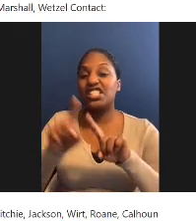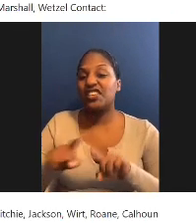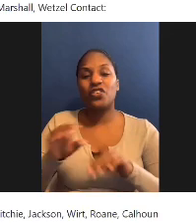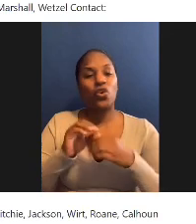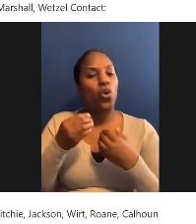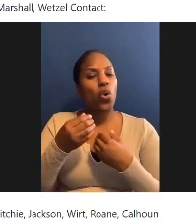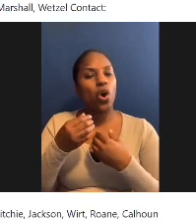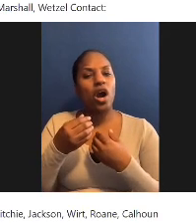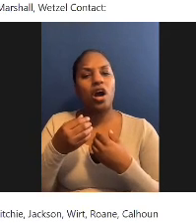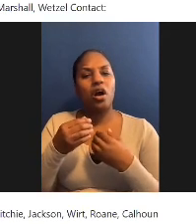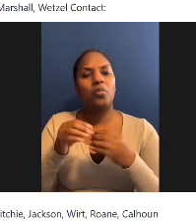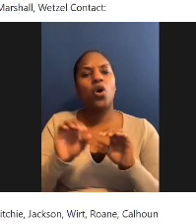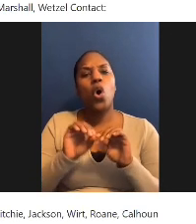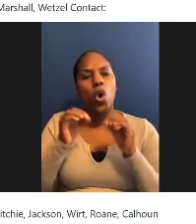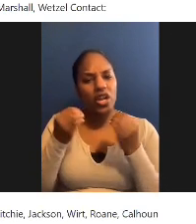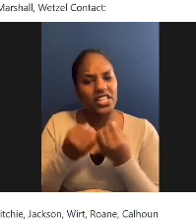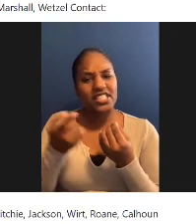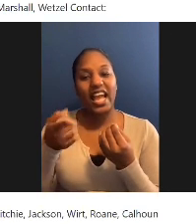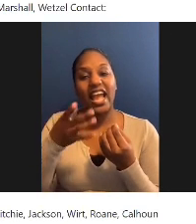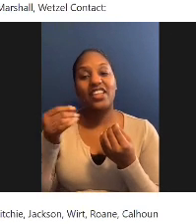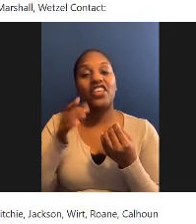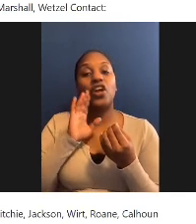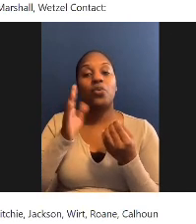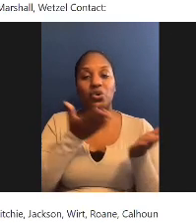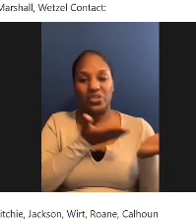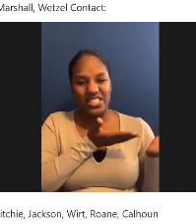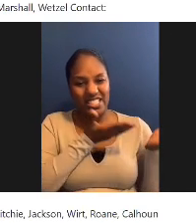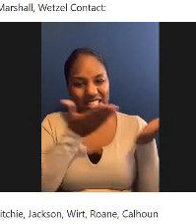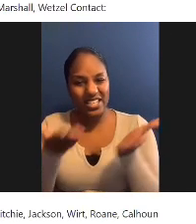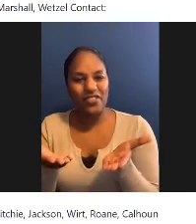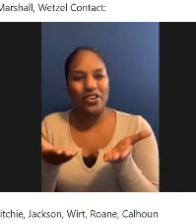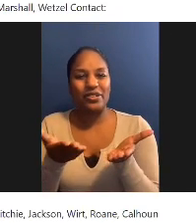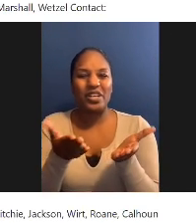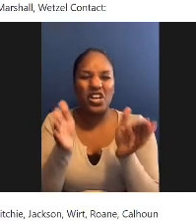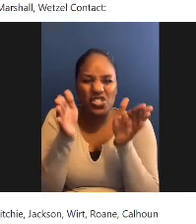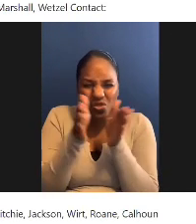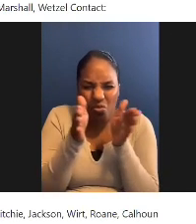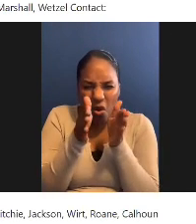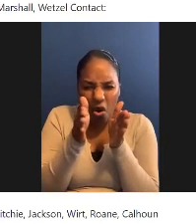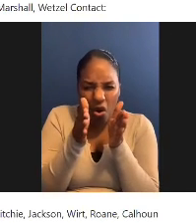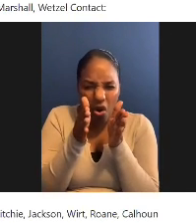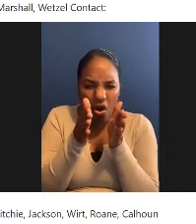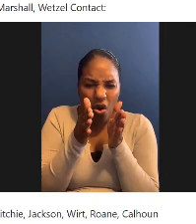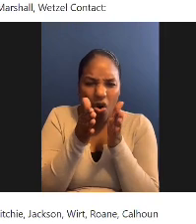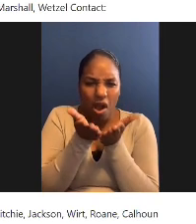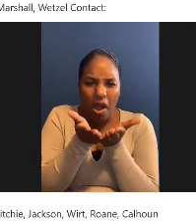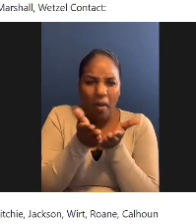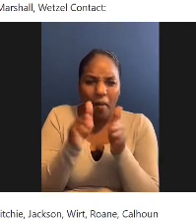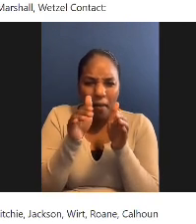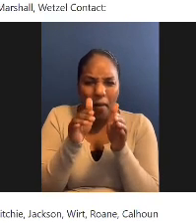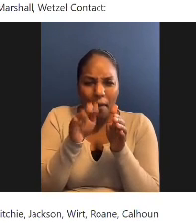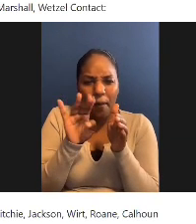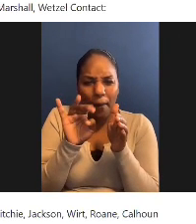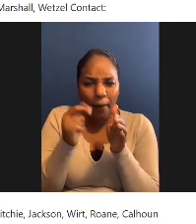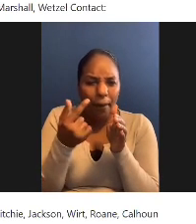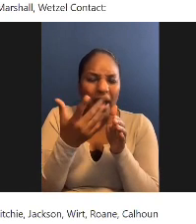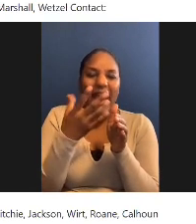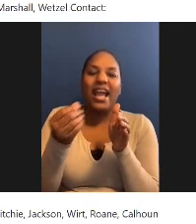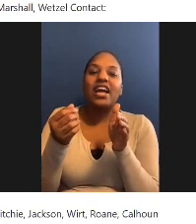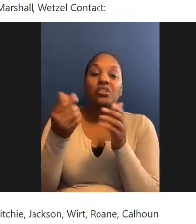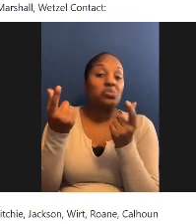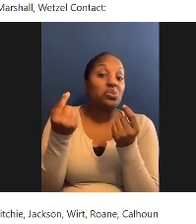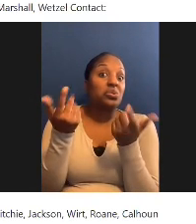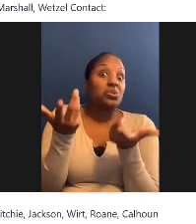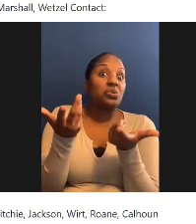organizations and they will deliver these little pouches to you. And literally all you have to do